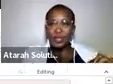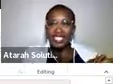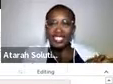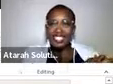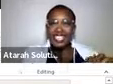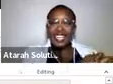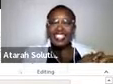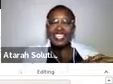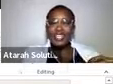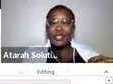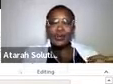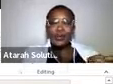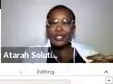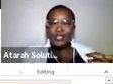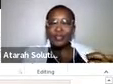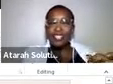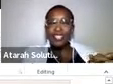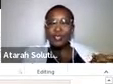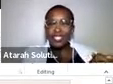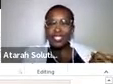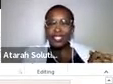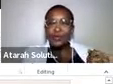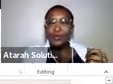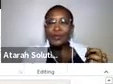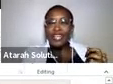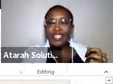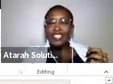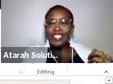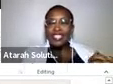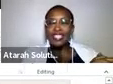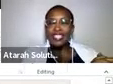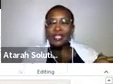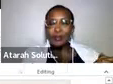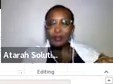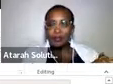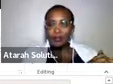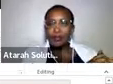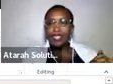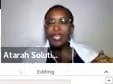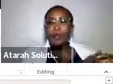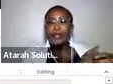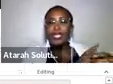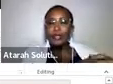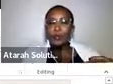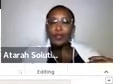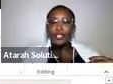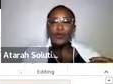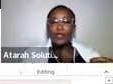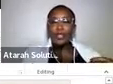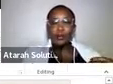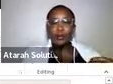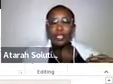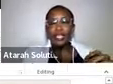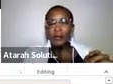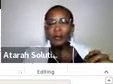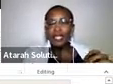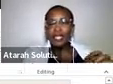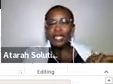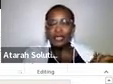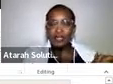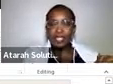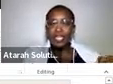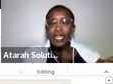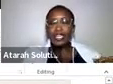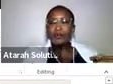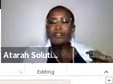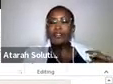very cold. I can tell you, you will not even notice that you had taken the carpet out, because it will go in the morning and come back in